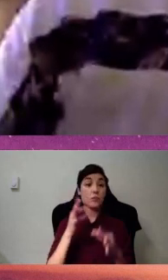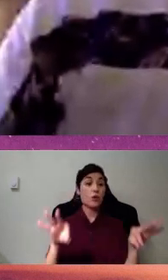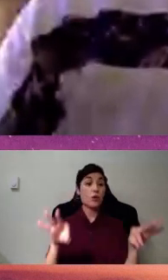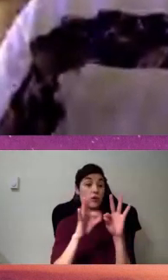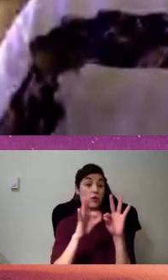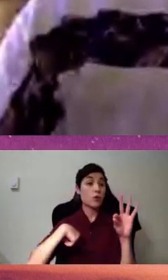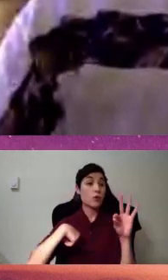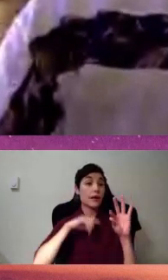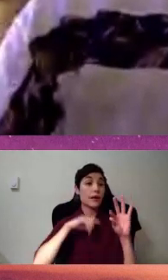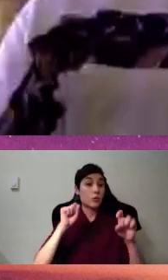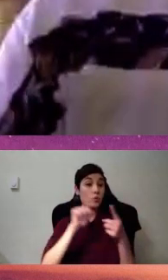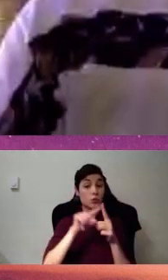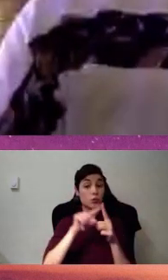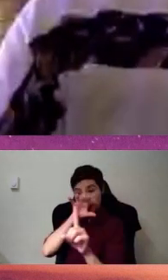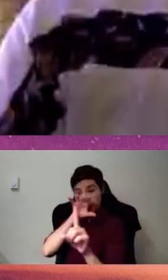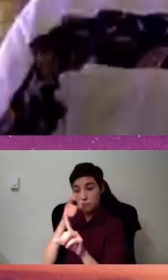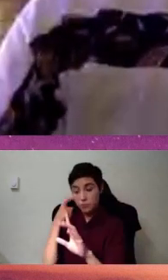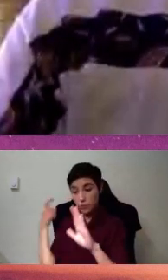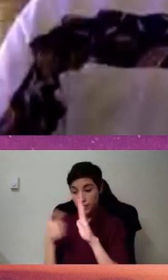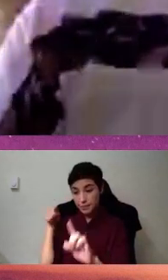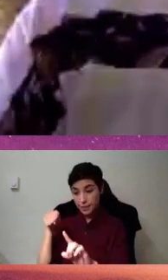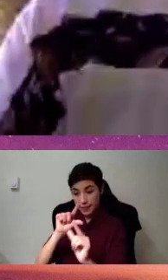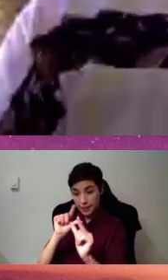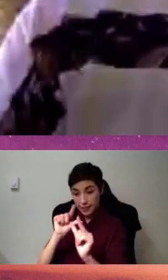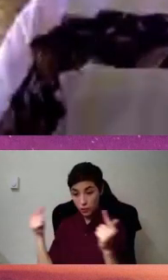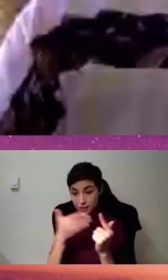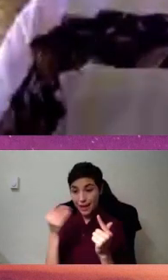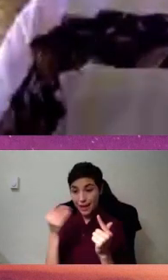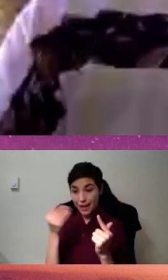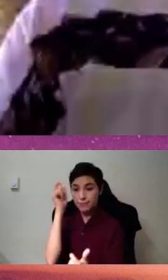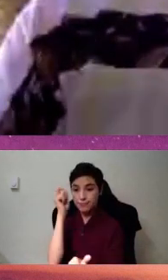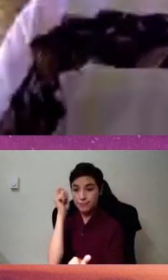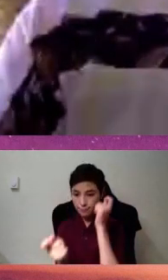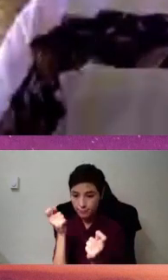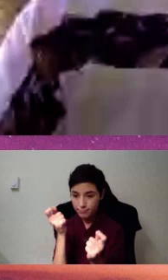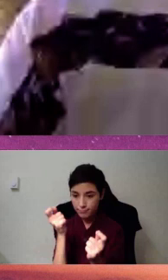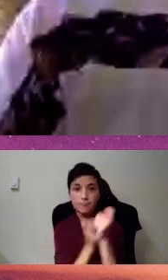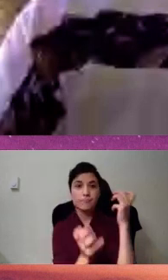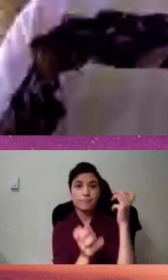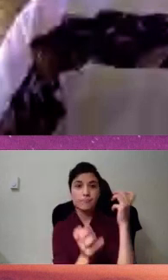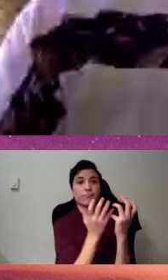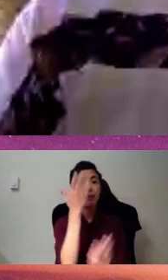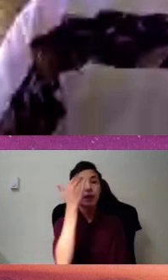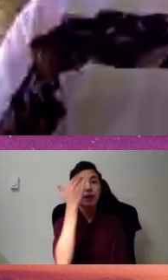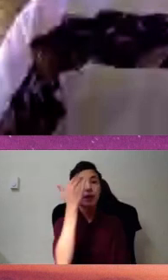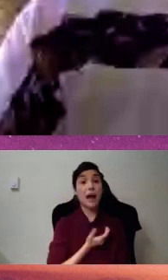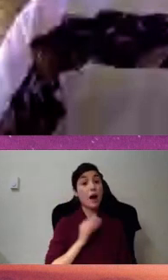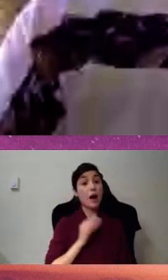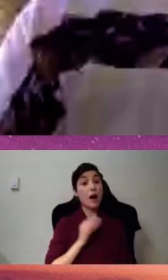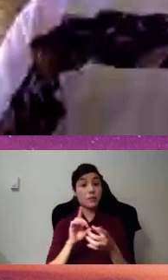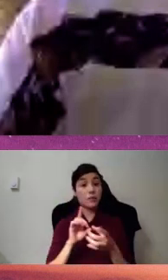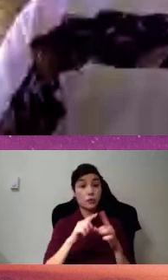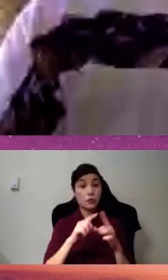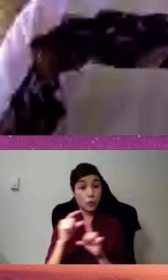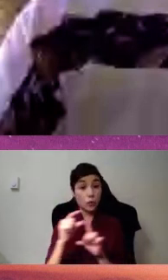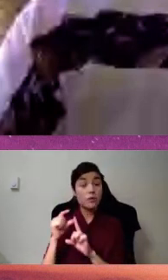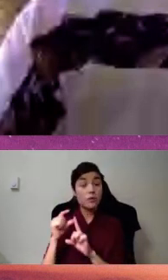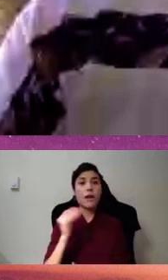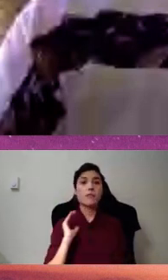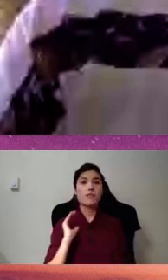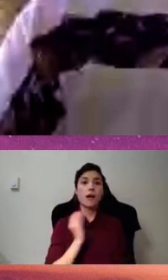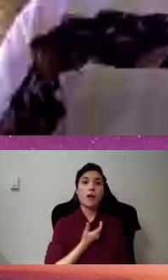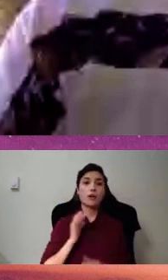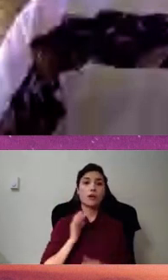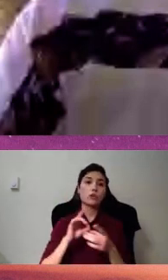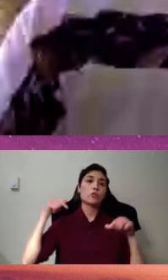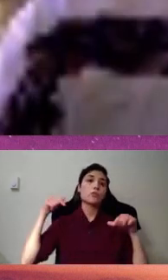adapt it should be doing 100%, because our connection to words, our connection to this colonial language, right,